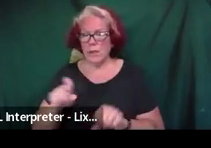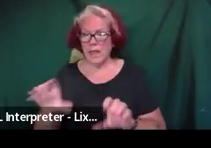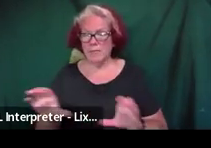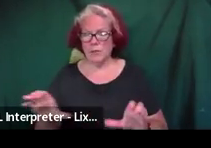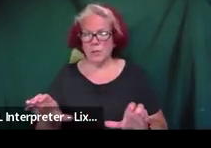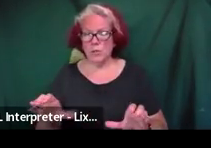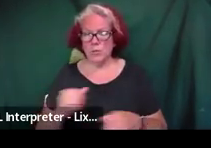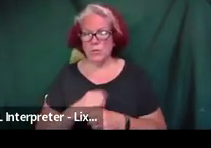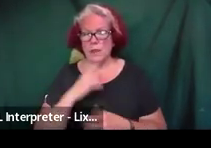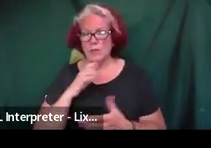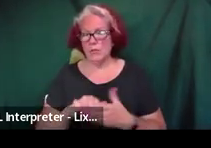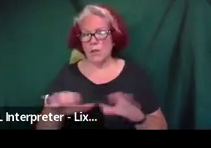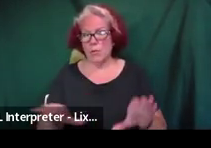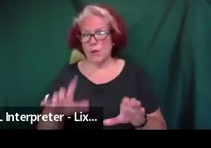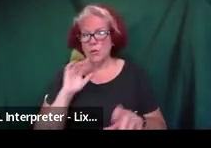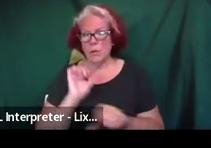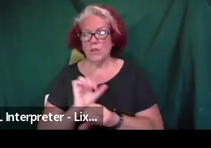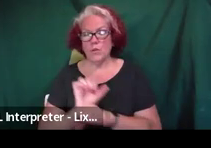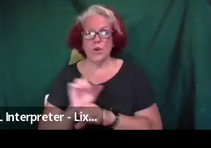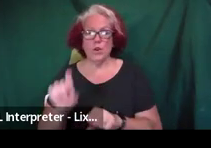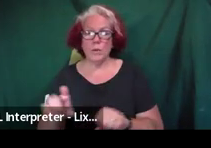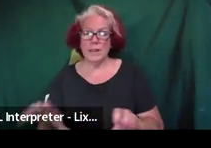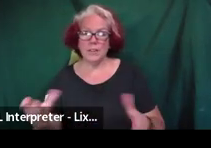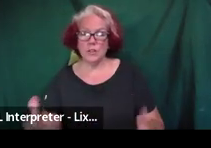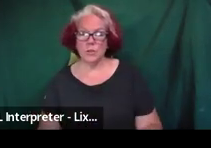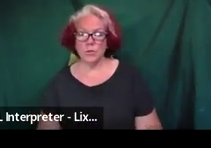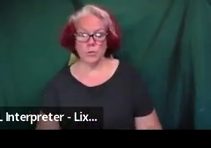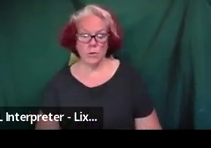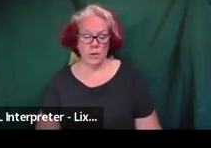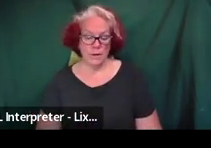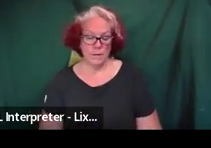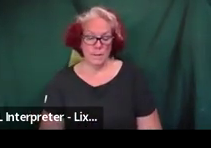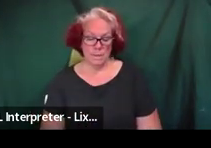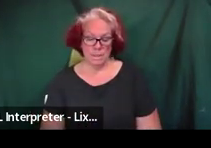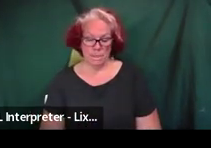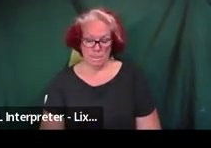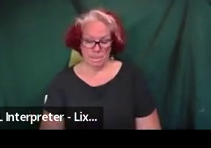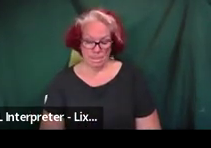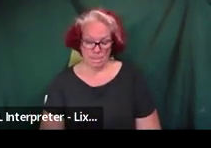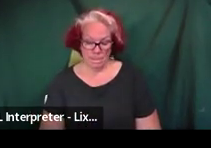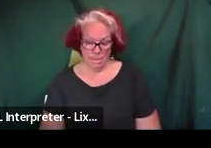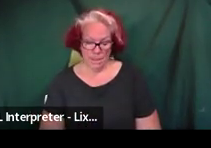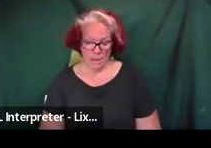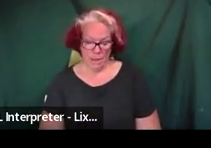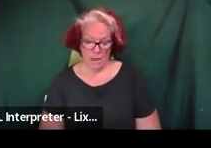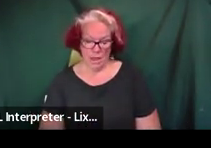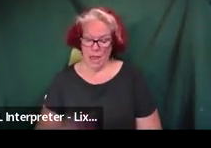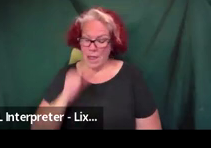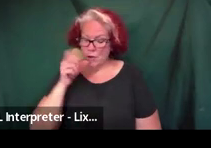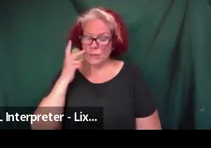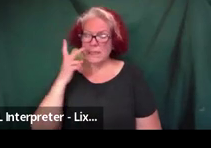we're doing the work we need to do? Just not seeing that reflected in the dashboard,